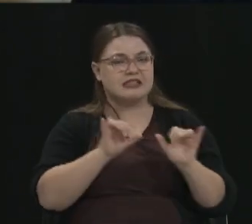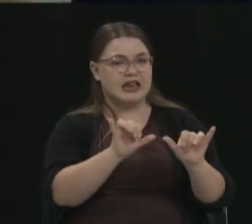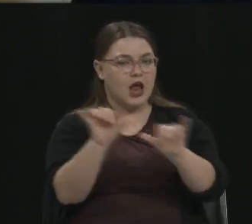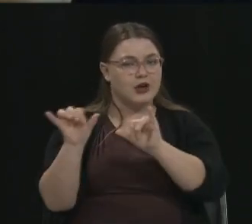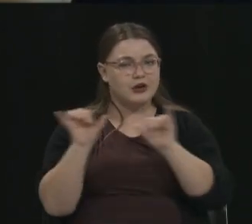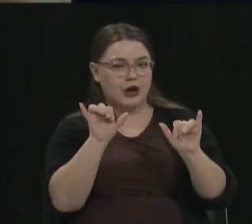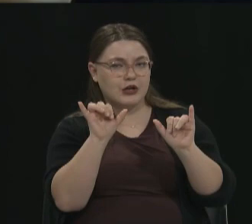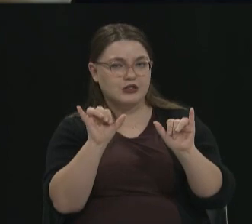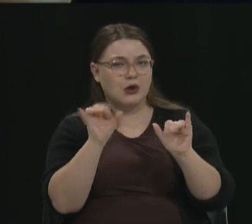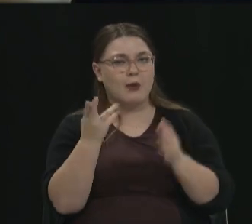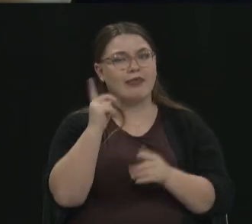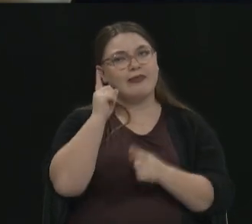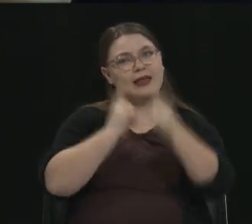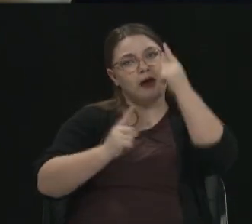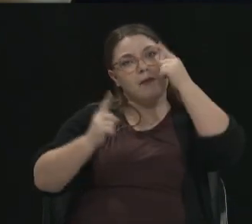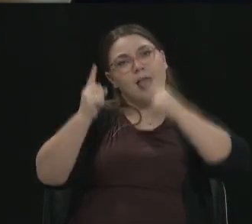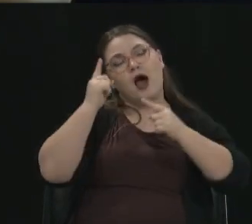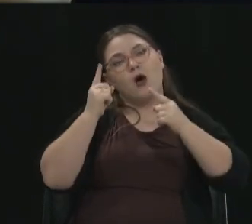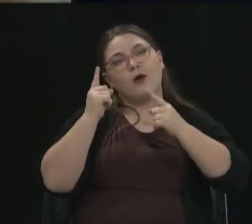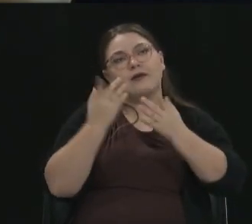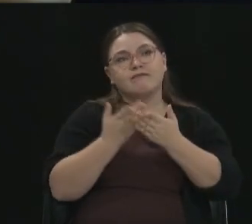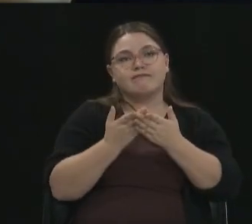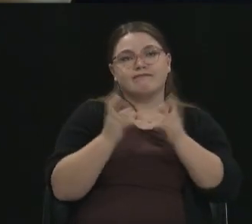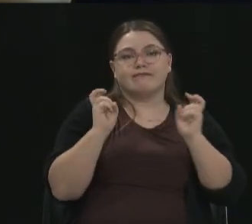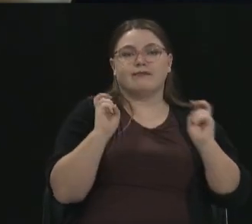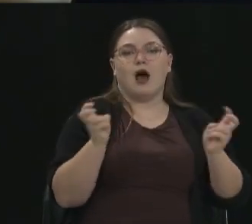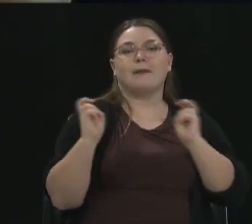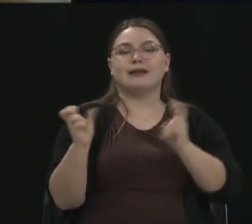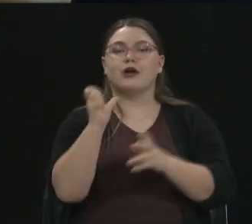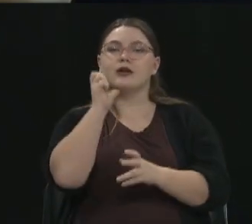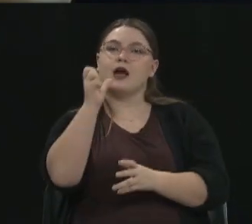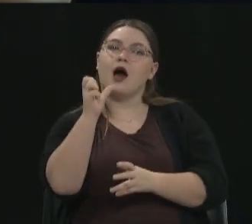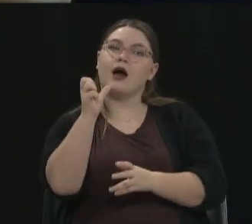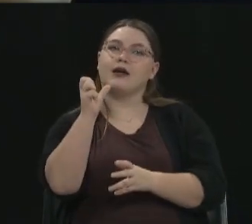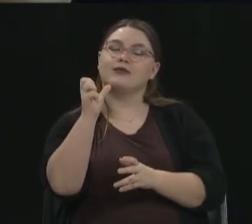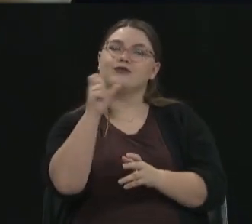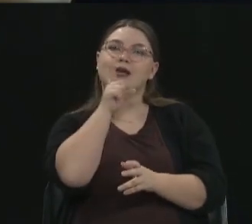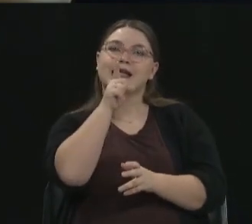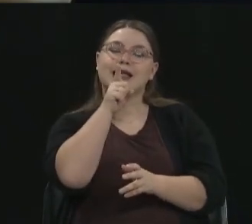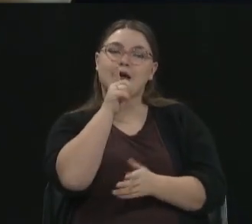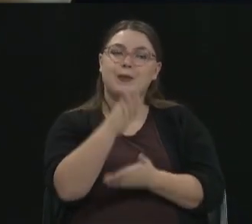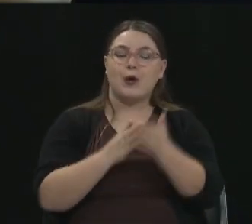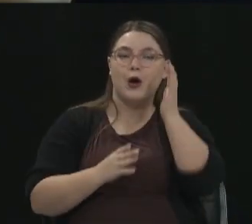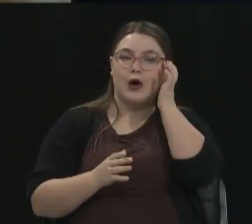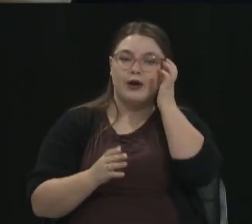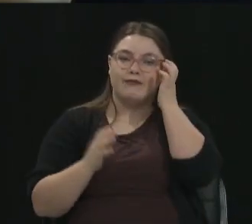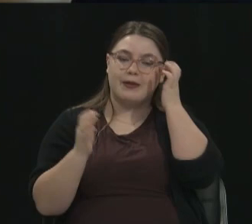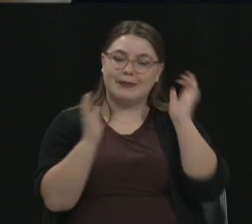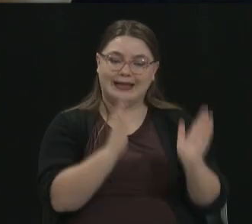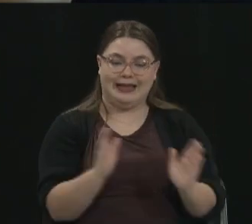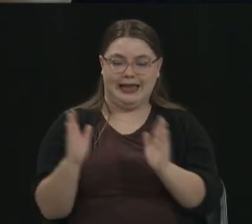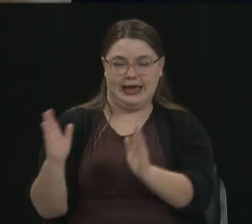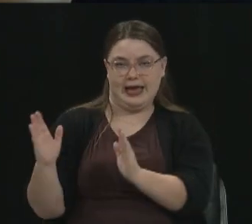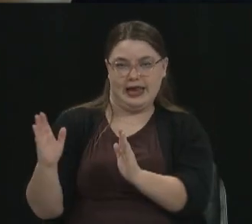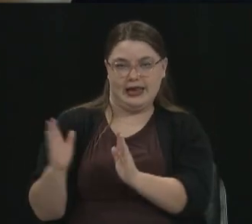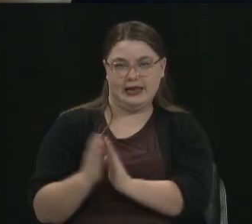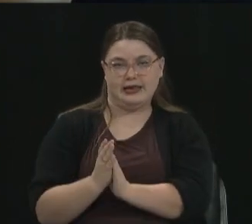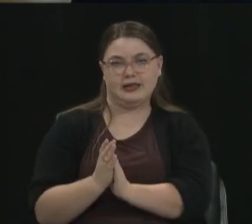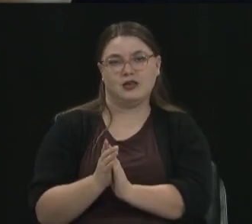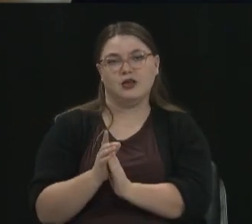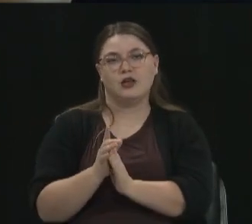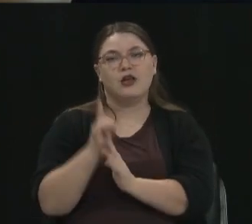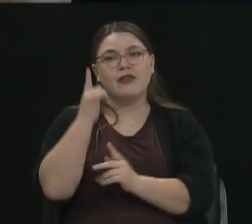the agenda that we don't see because I don't know if they're doing that, but you wonder about